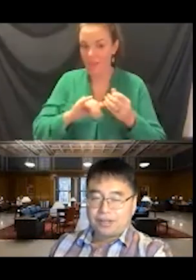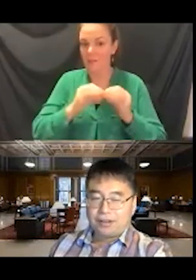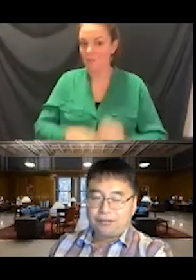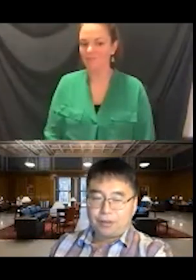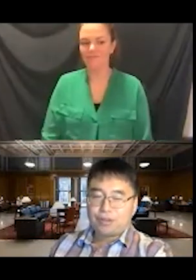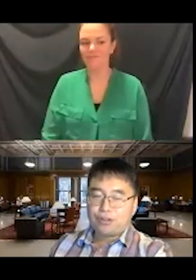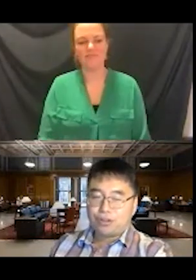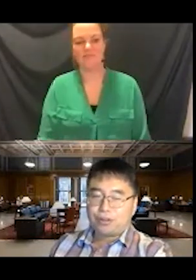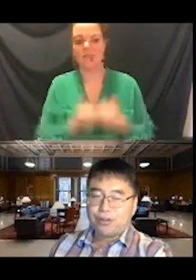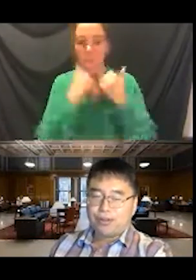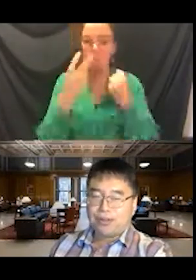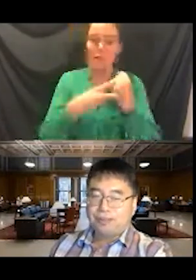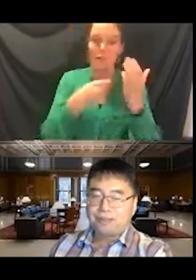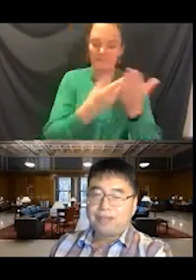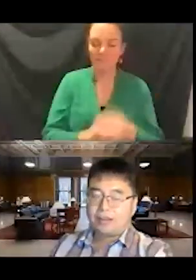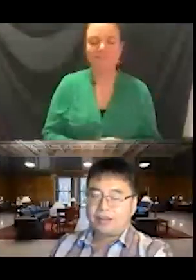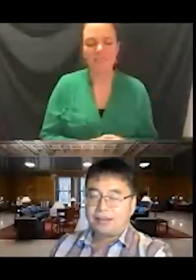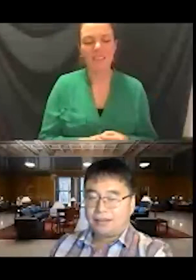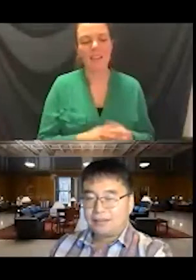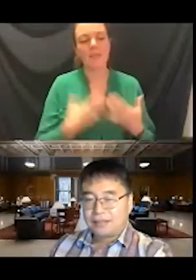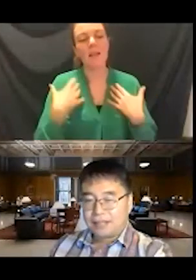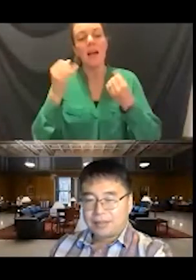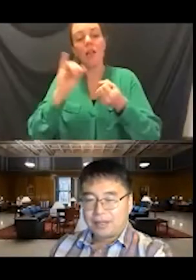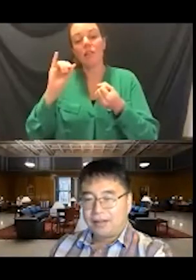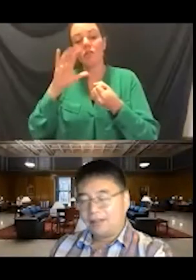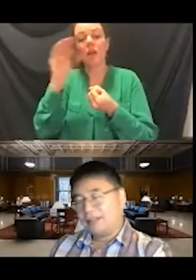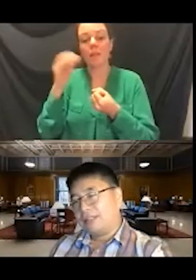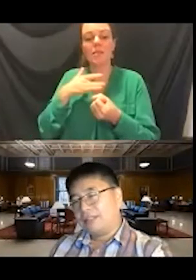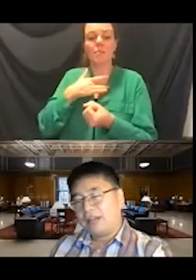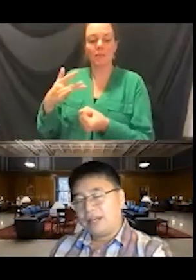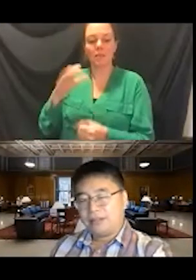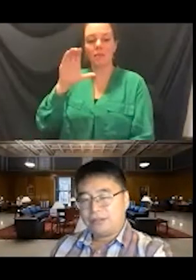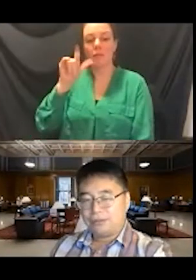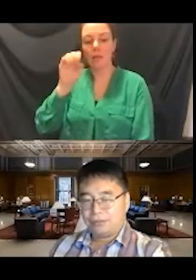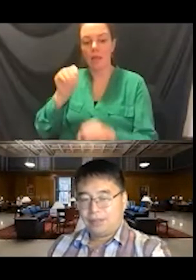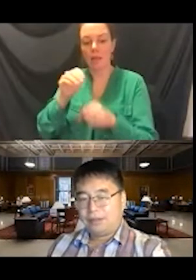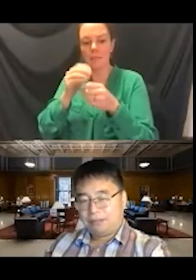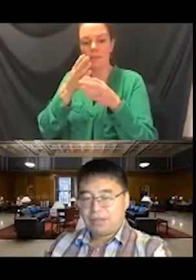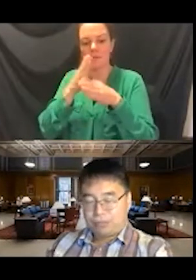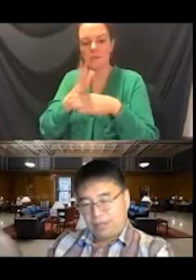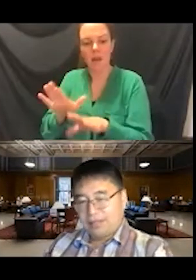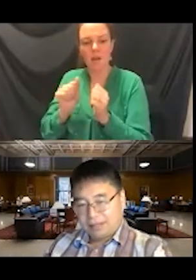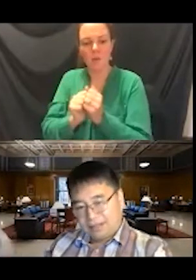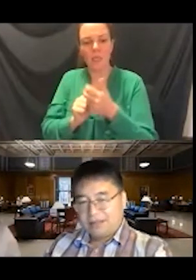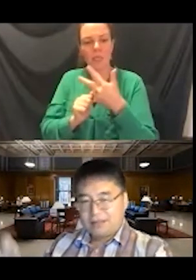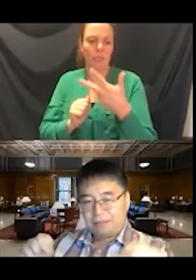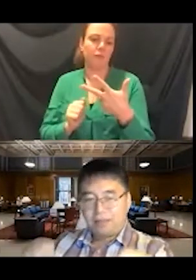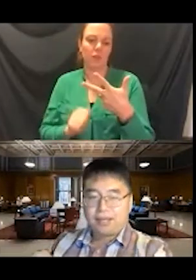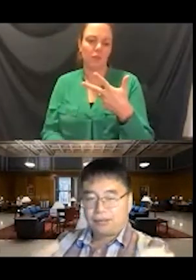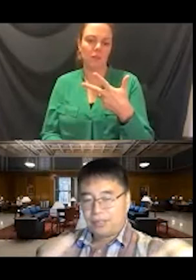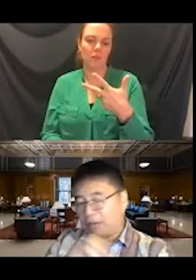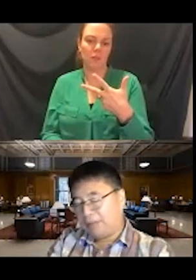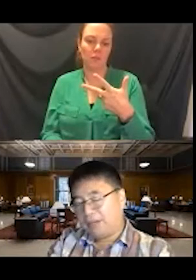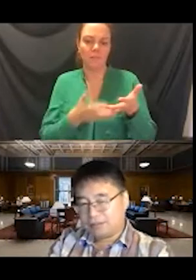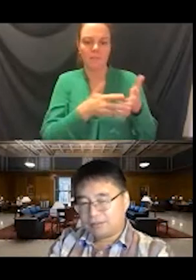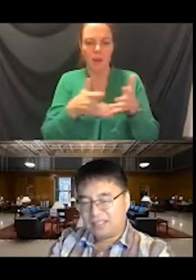insurance firms, usually the claims data are divided into big three buckets.